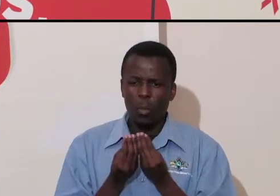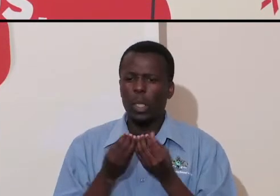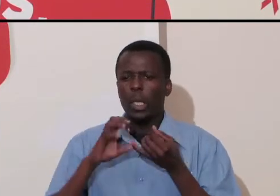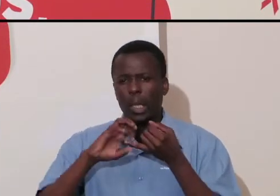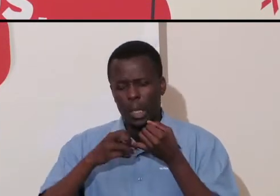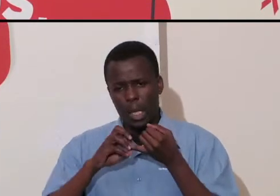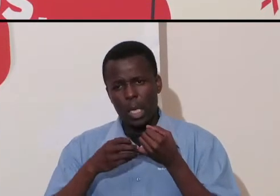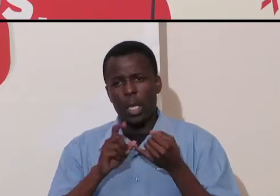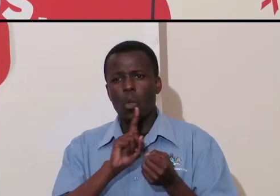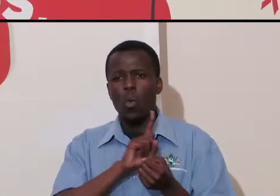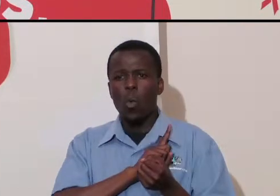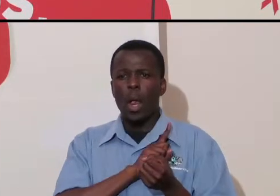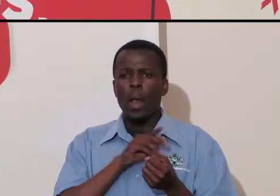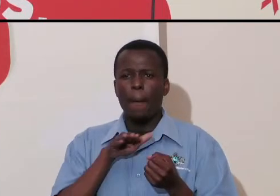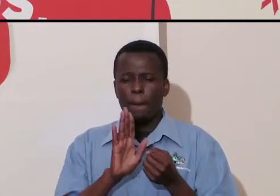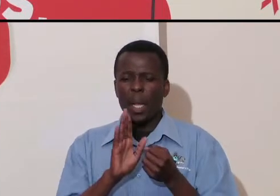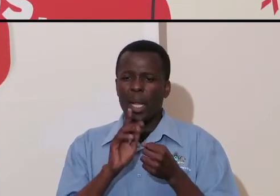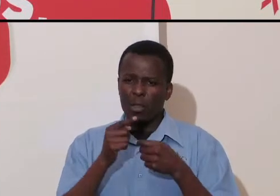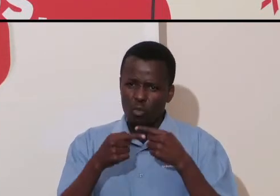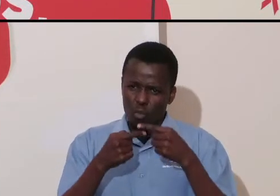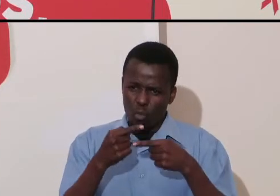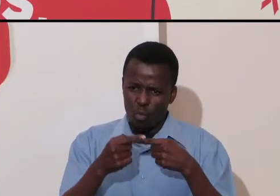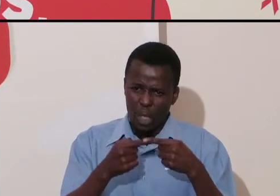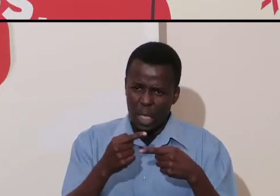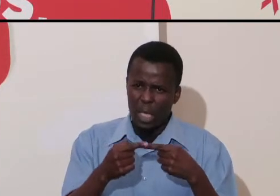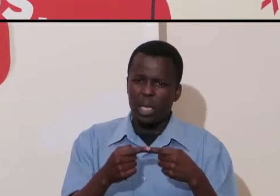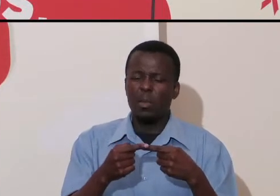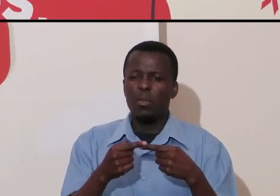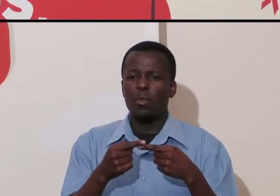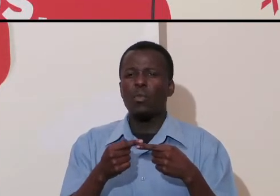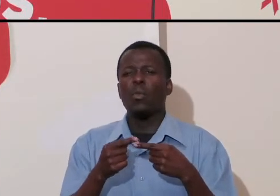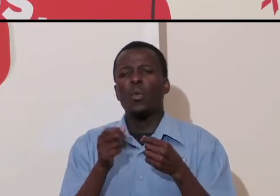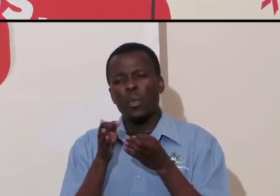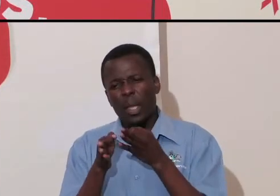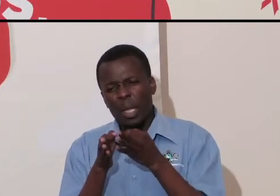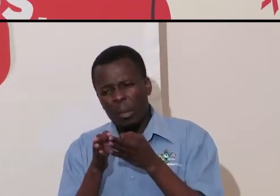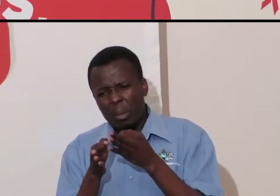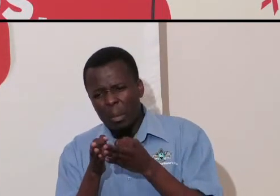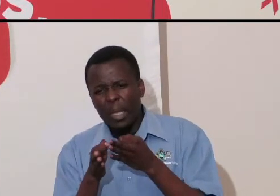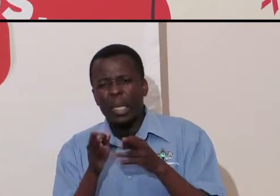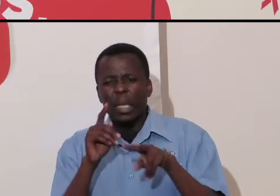could continue to address HIV while also responding to COVID.